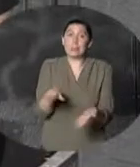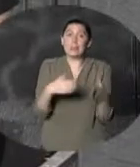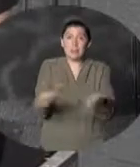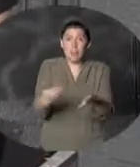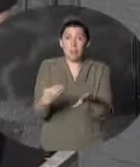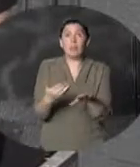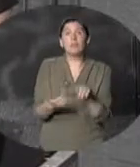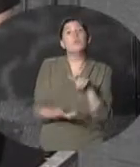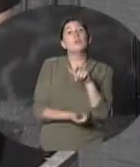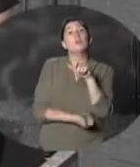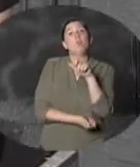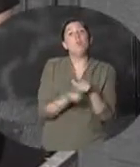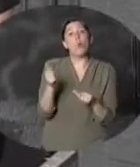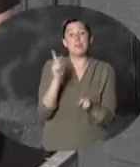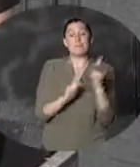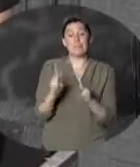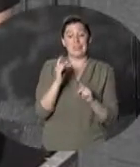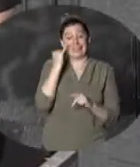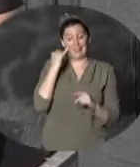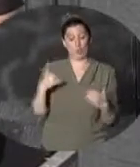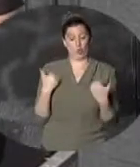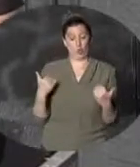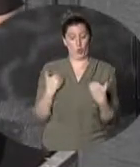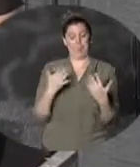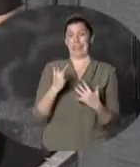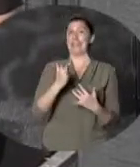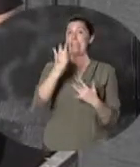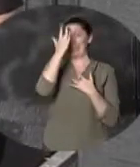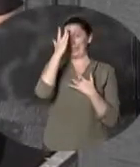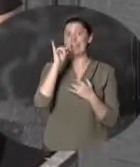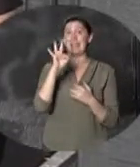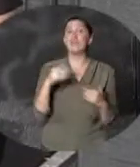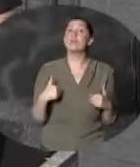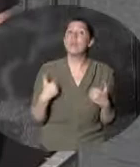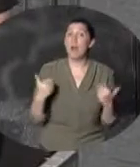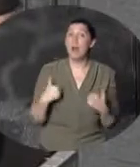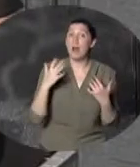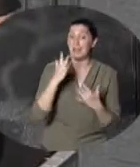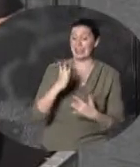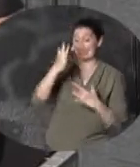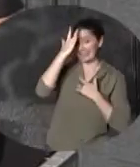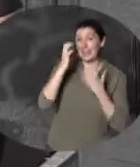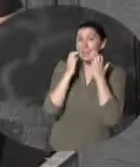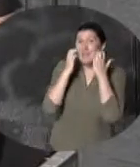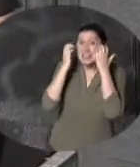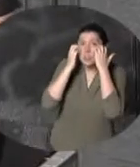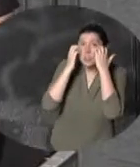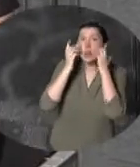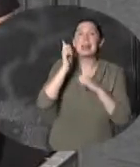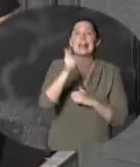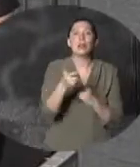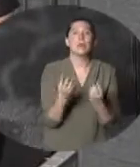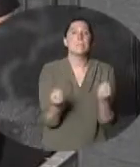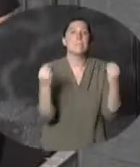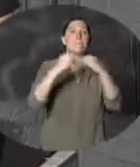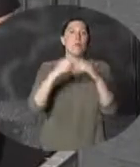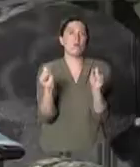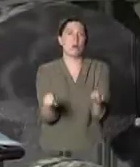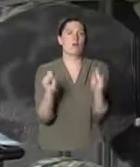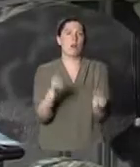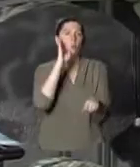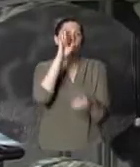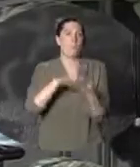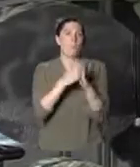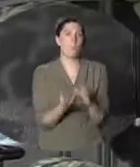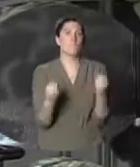in developing in children who were sick. The younger the child is when they were infected with measles, the more likely they are to have these illnesses down the road. Just like